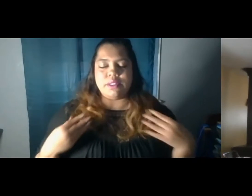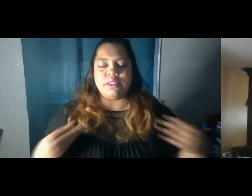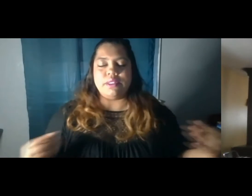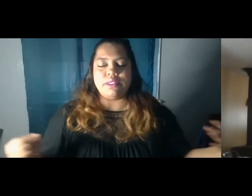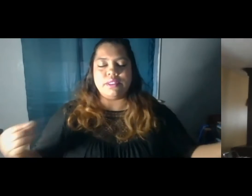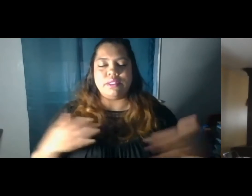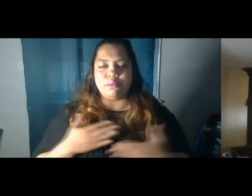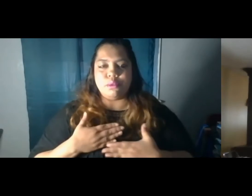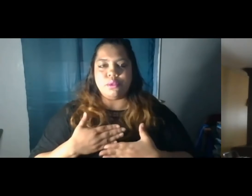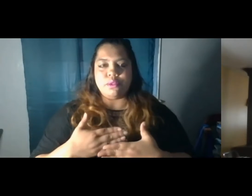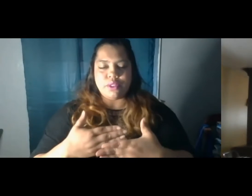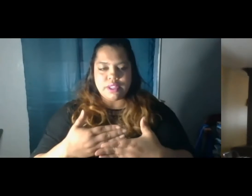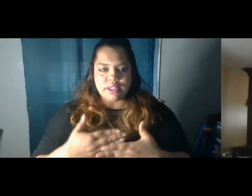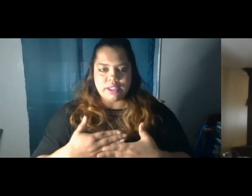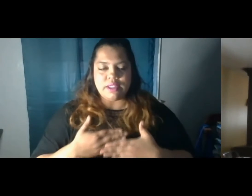breathing in, using your breath